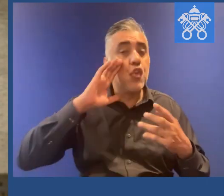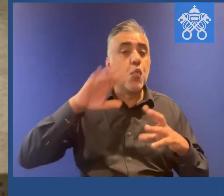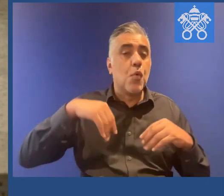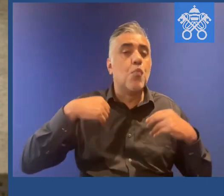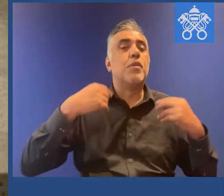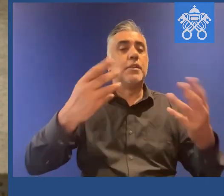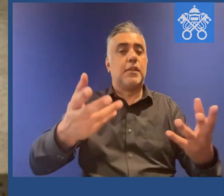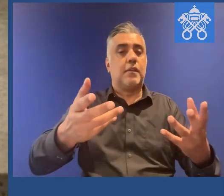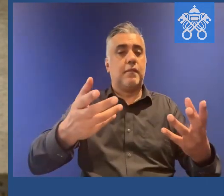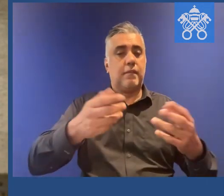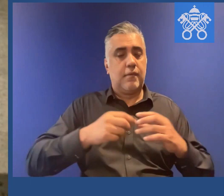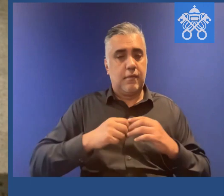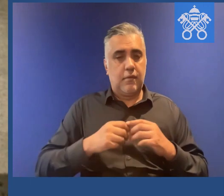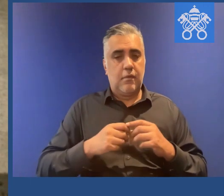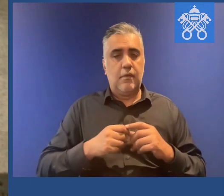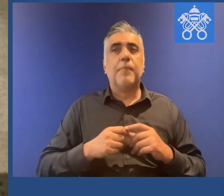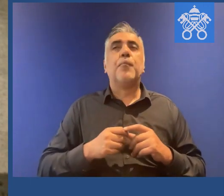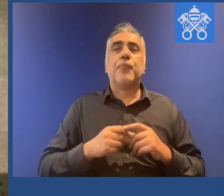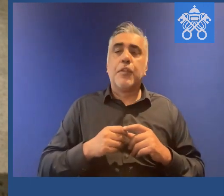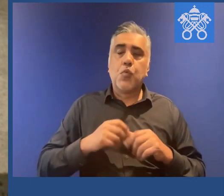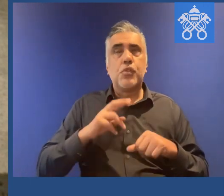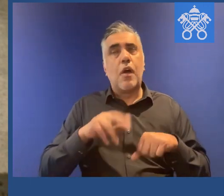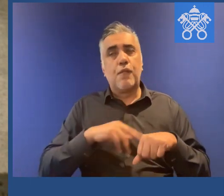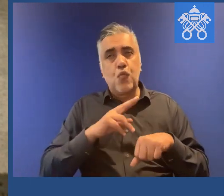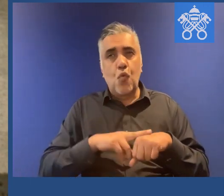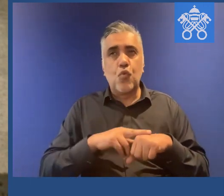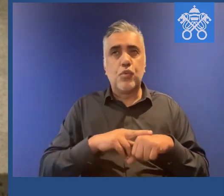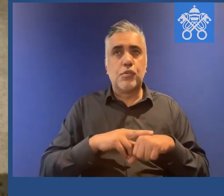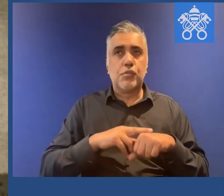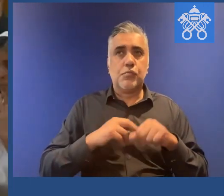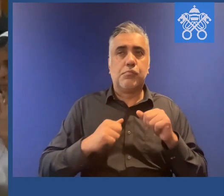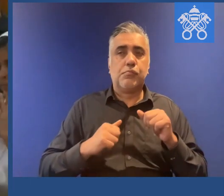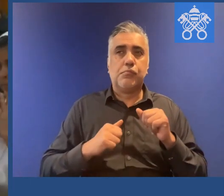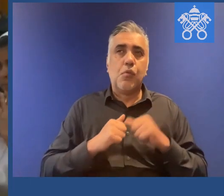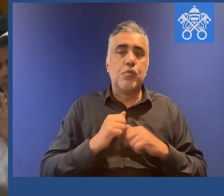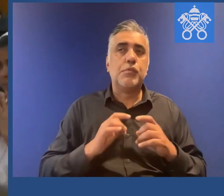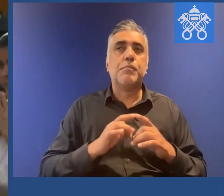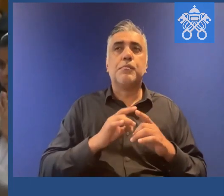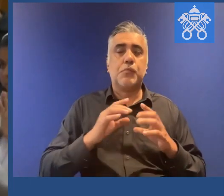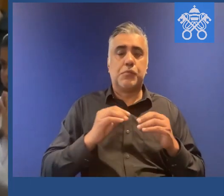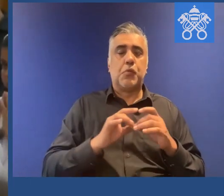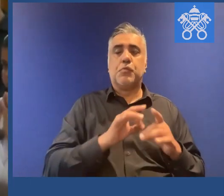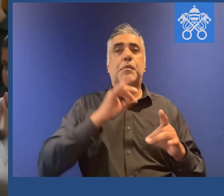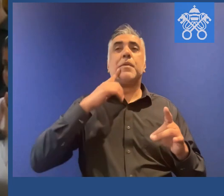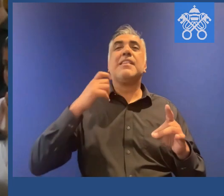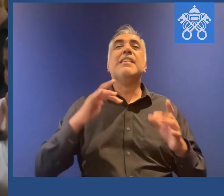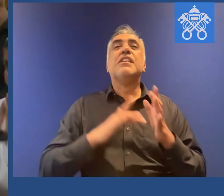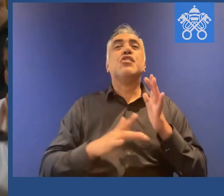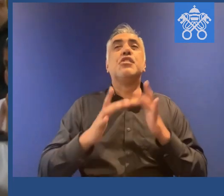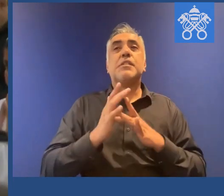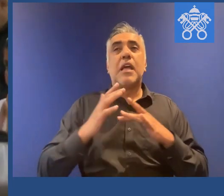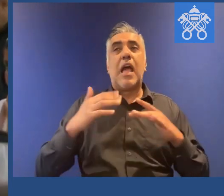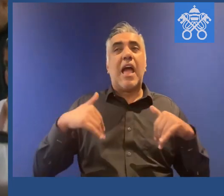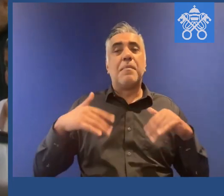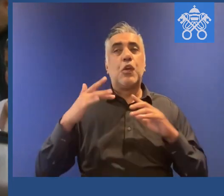receive. There was, of course, no Spirit yet, because Jesus had not yet